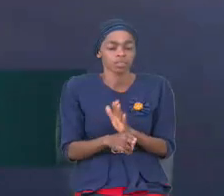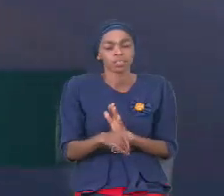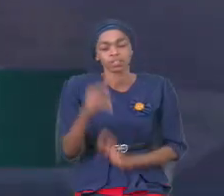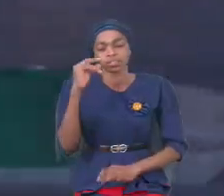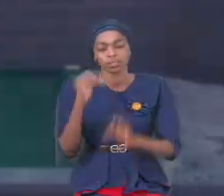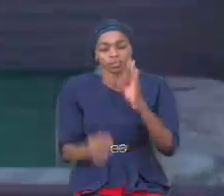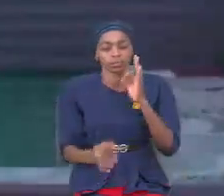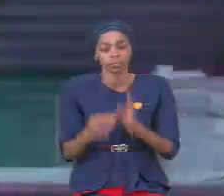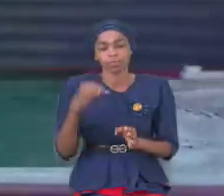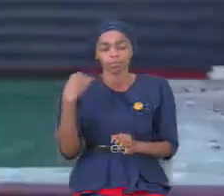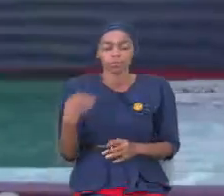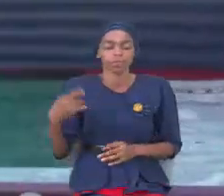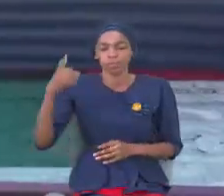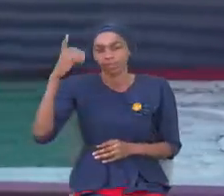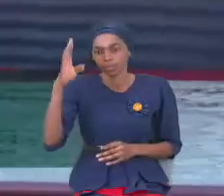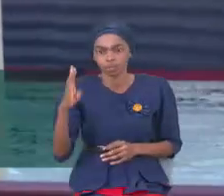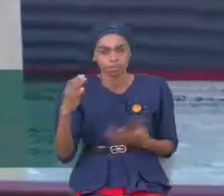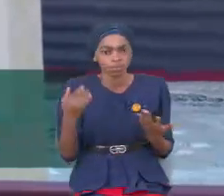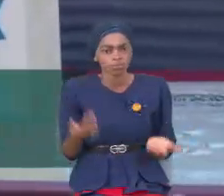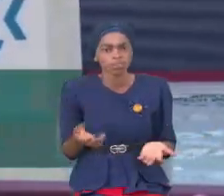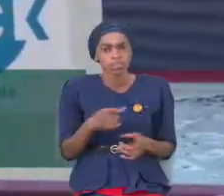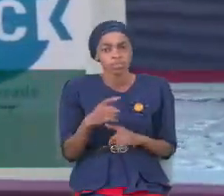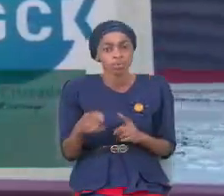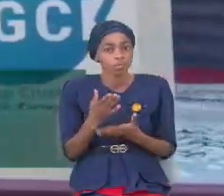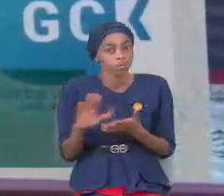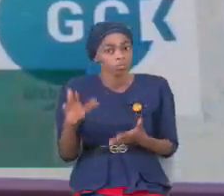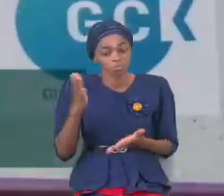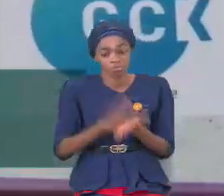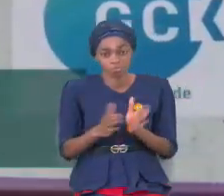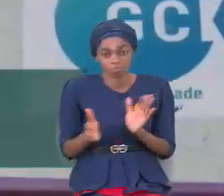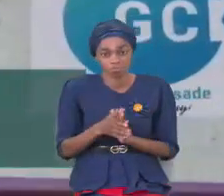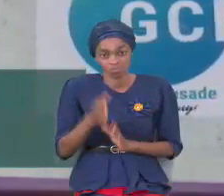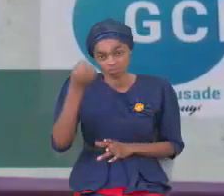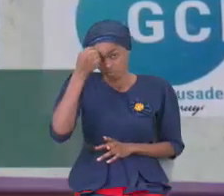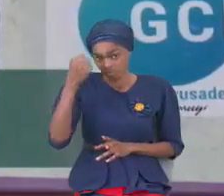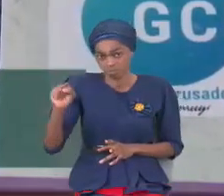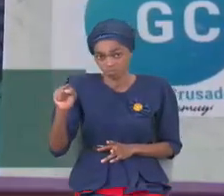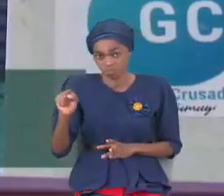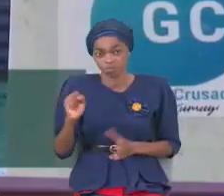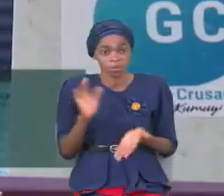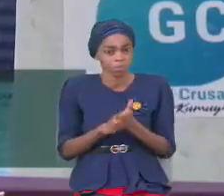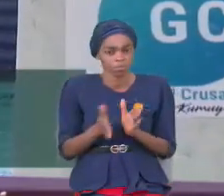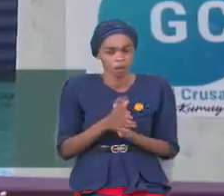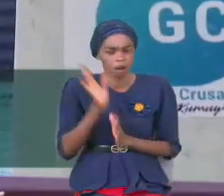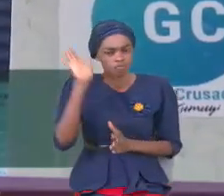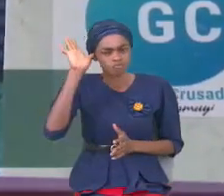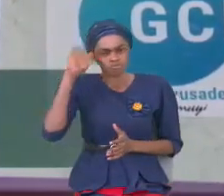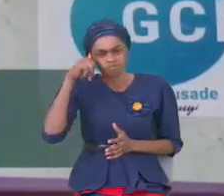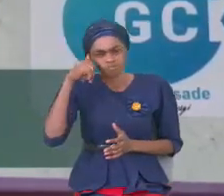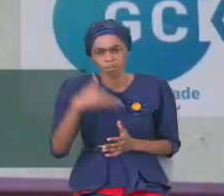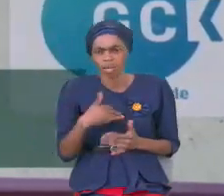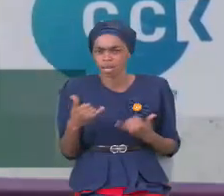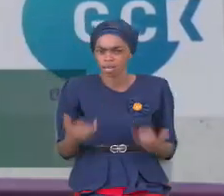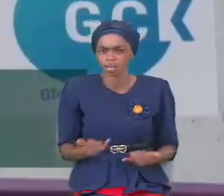judgment of God. Somebody who becomes obstinate to God, he becomes resistant to God, and he persists